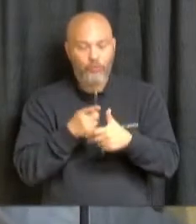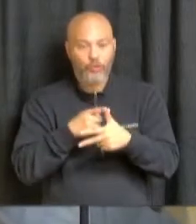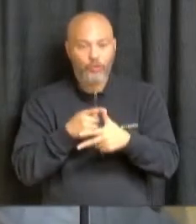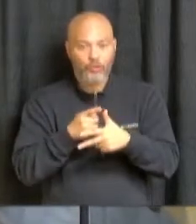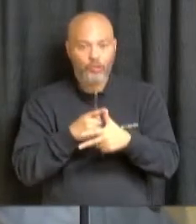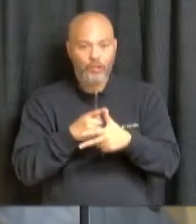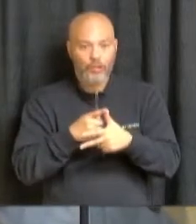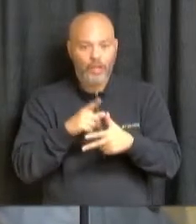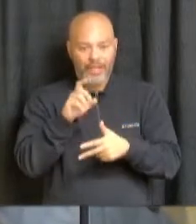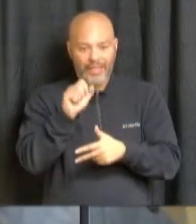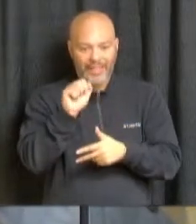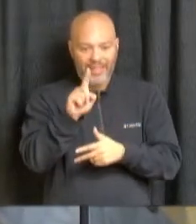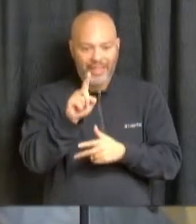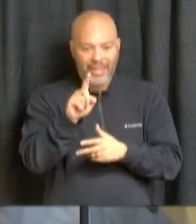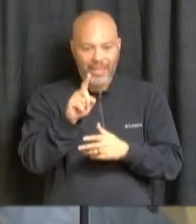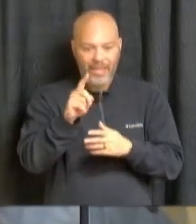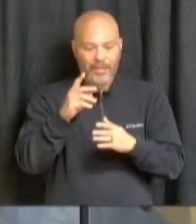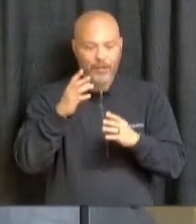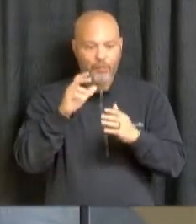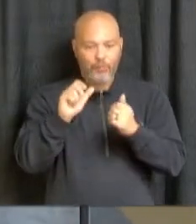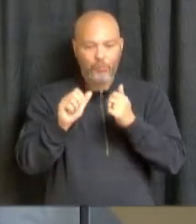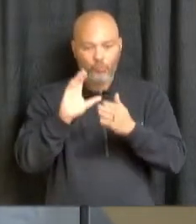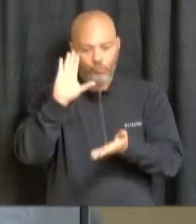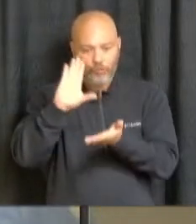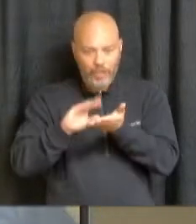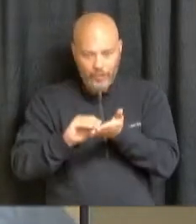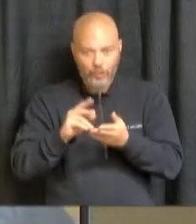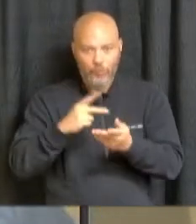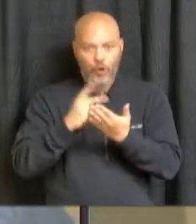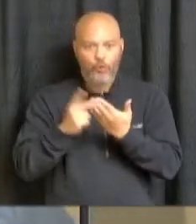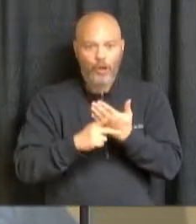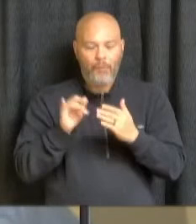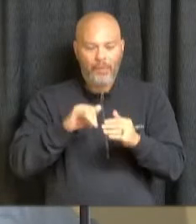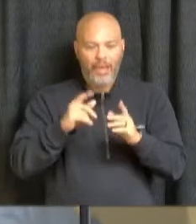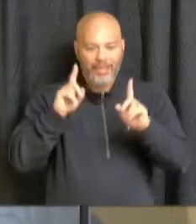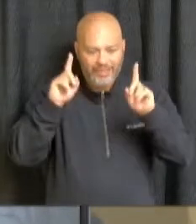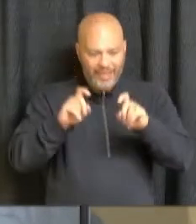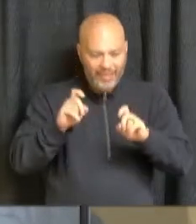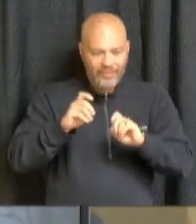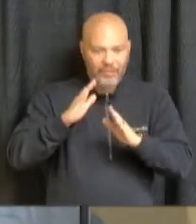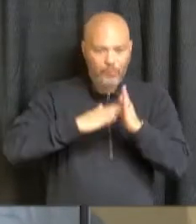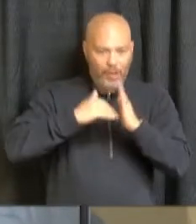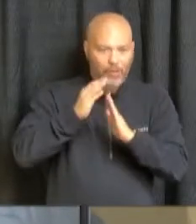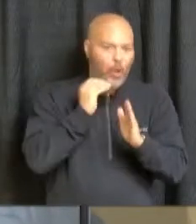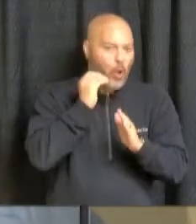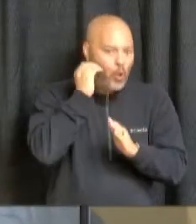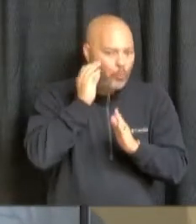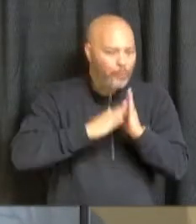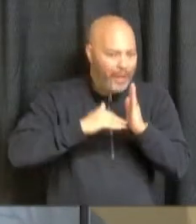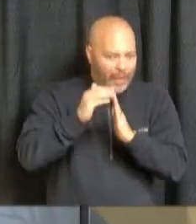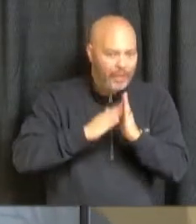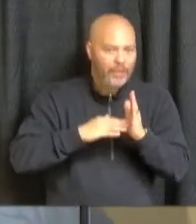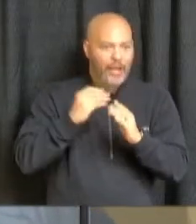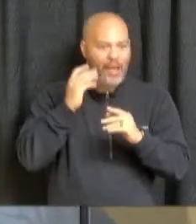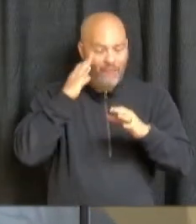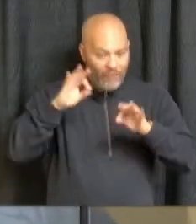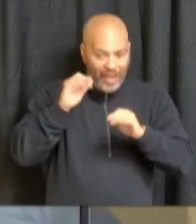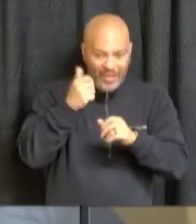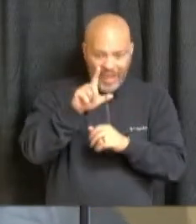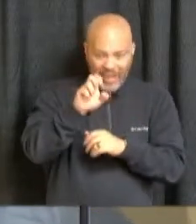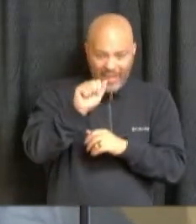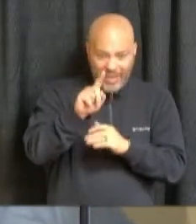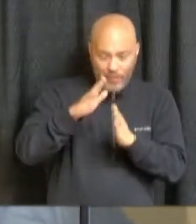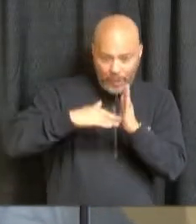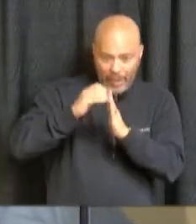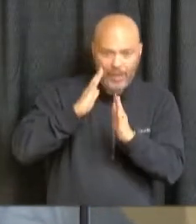our lead hazard reduction program. That program is aimed to test homes, and then if they find any lead,